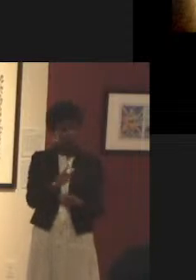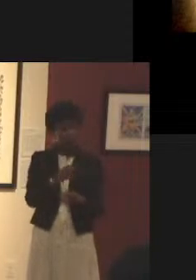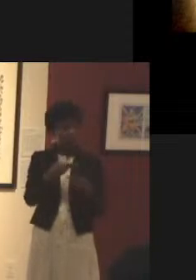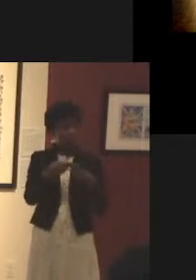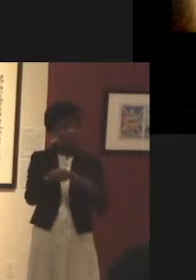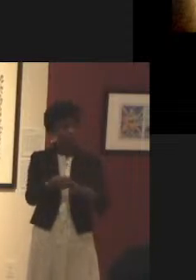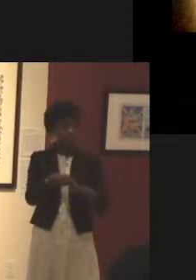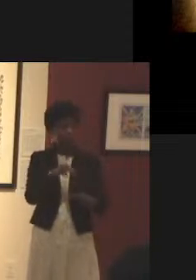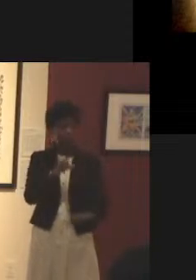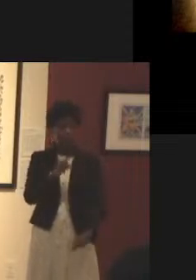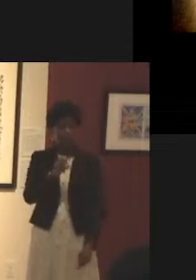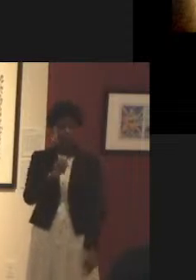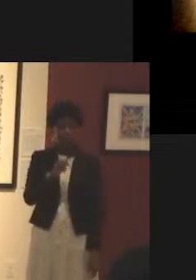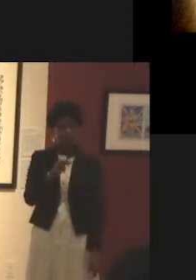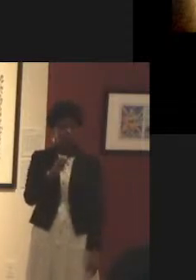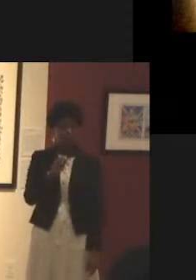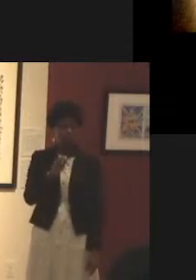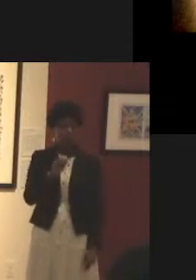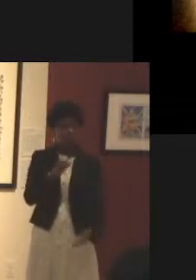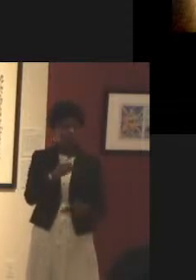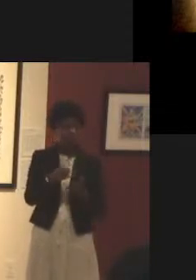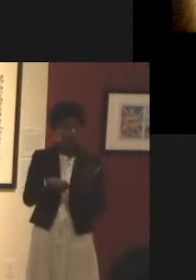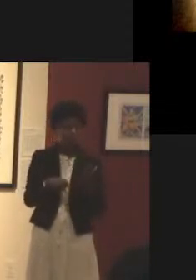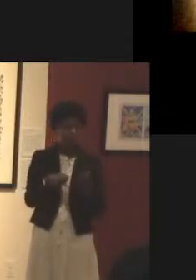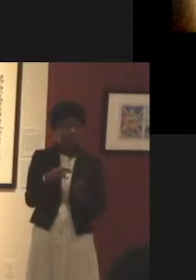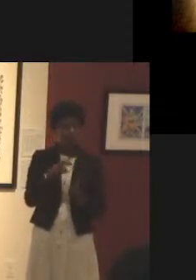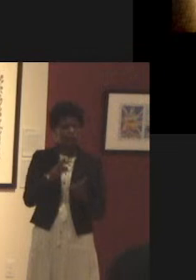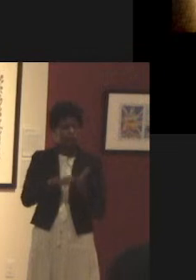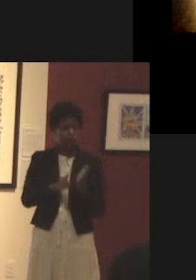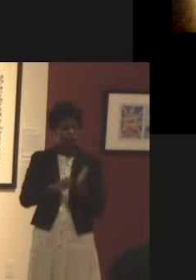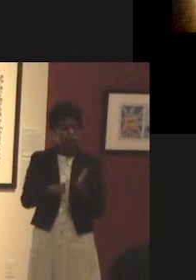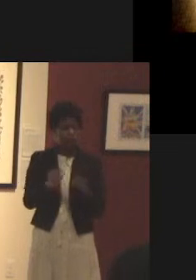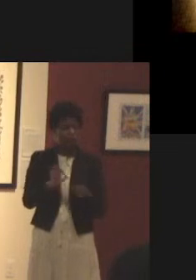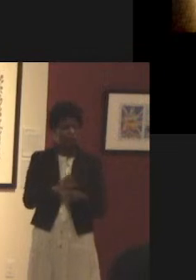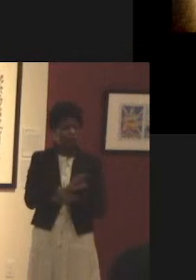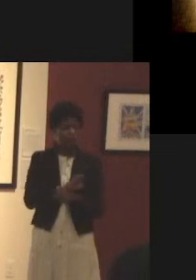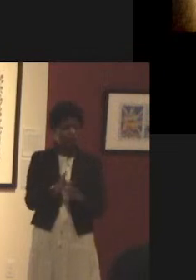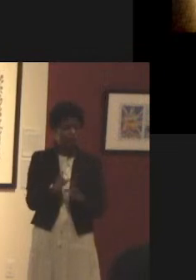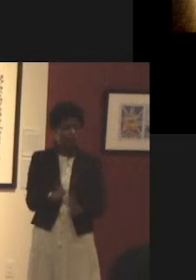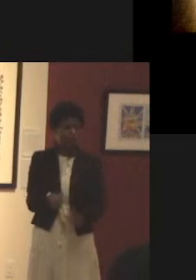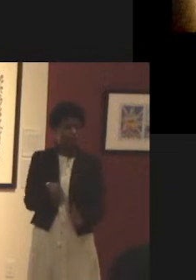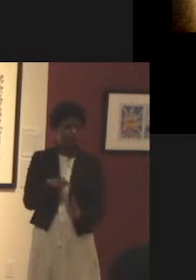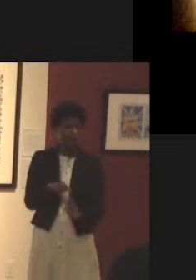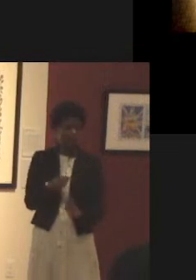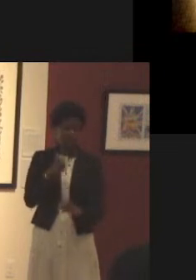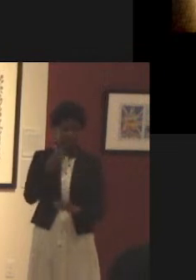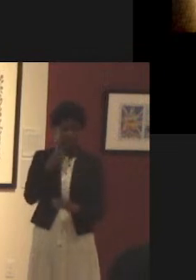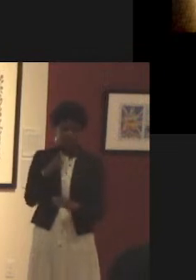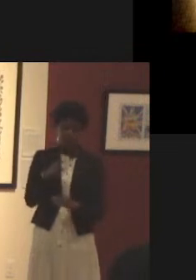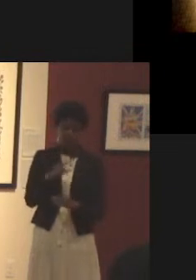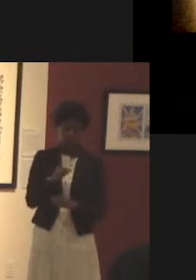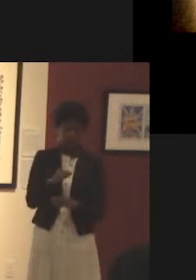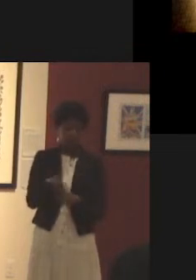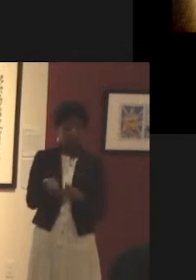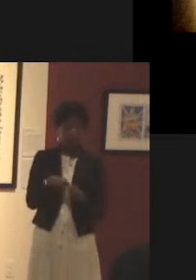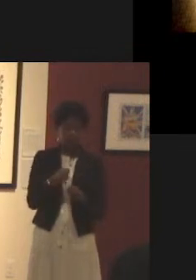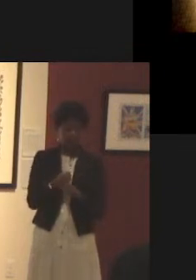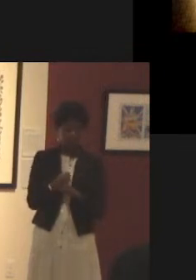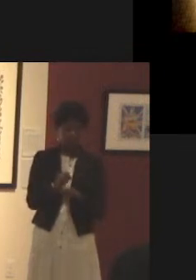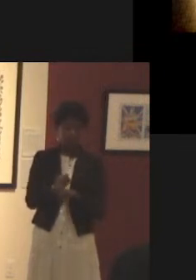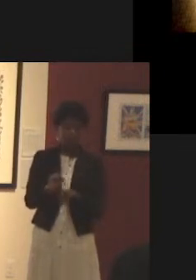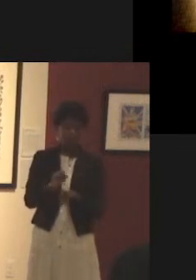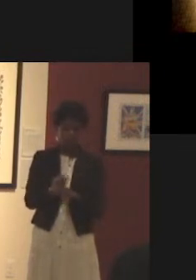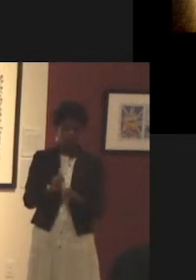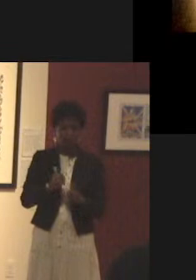named a Smithsonian Artist Research Fellow. Over the last 2 decades, Pender has worked across theater,